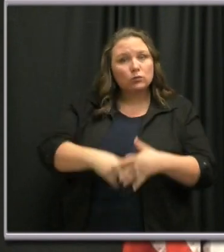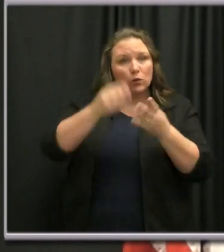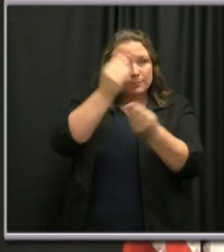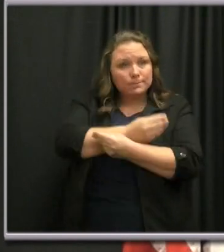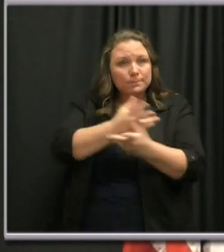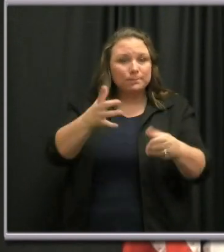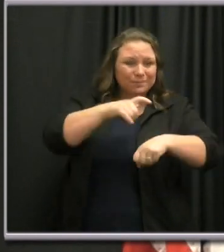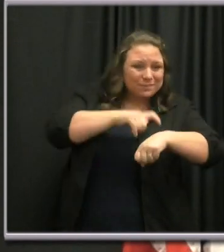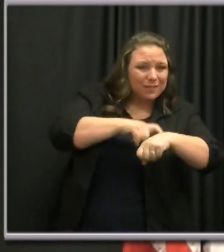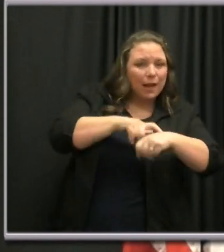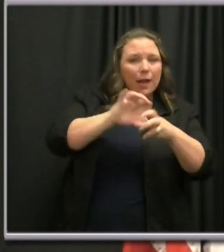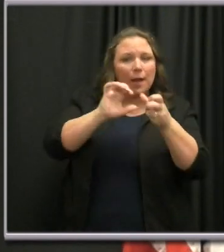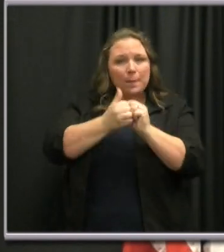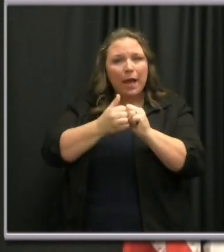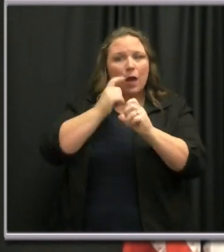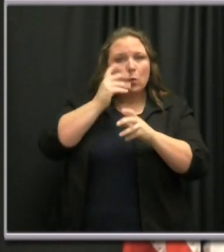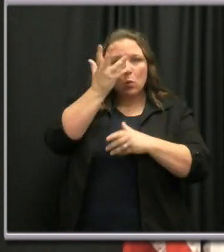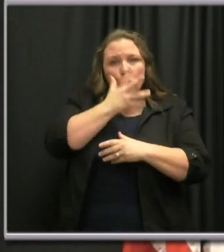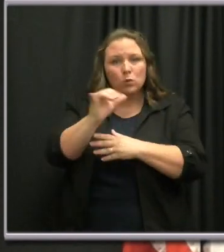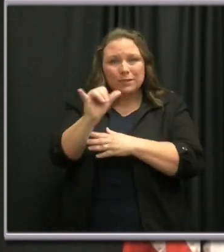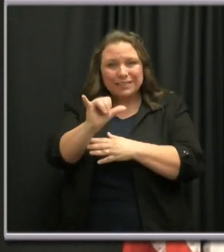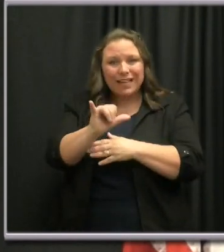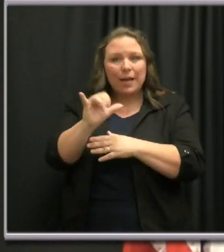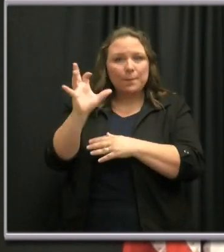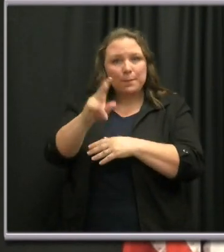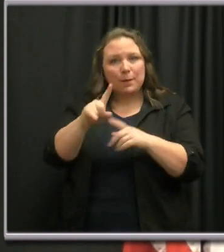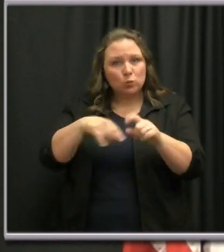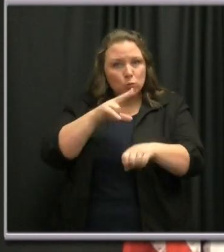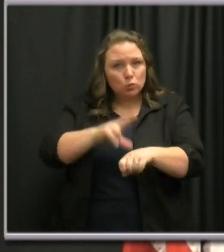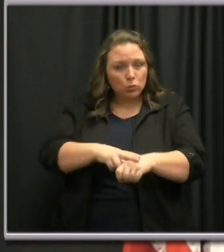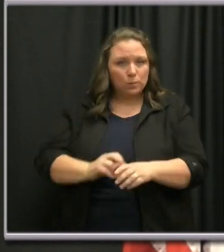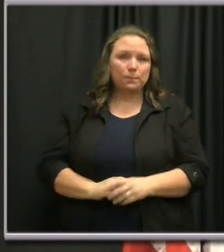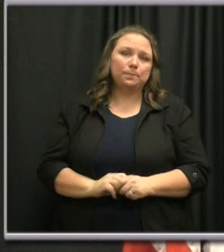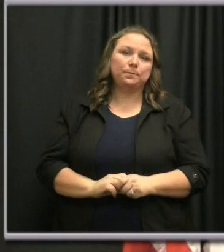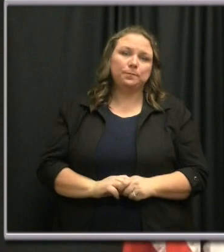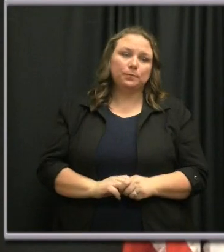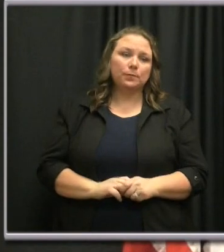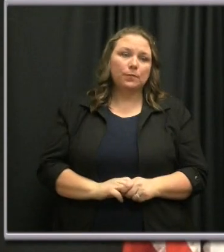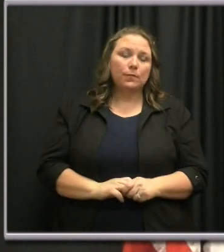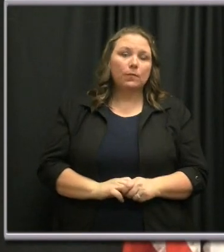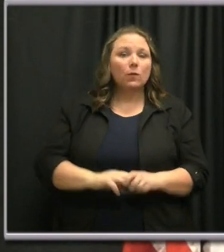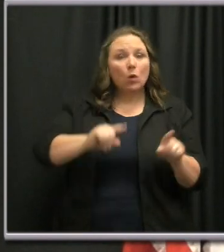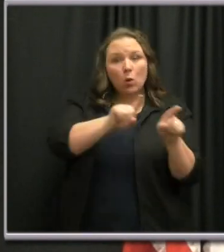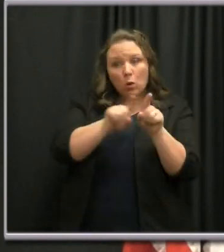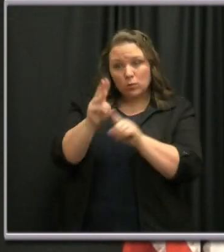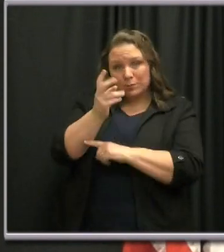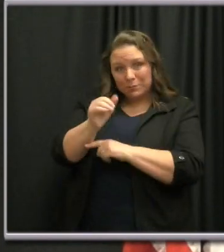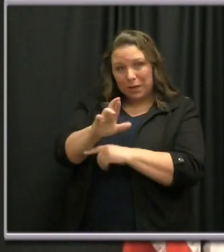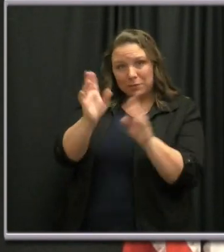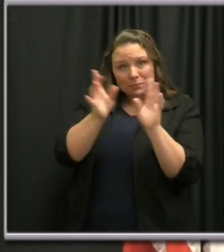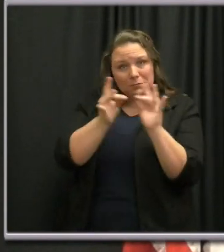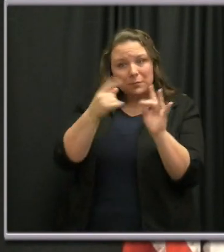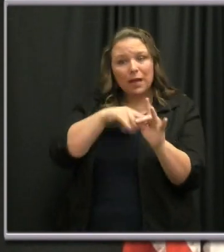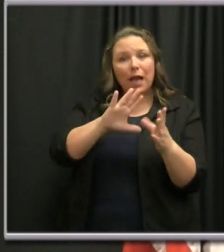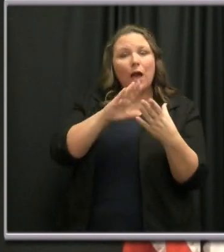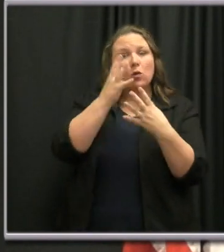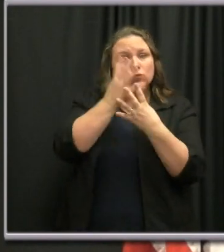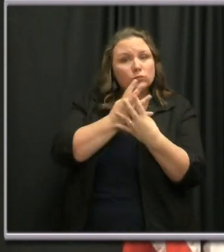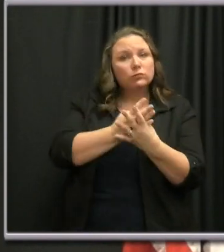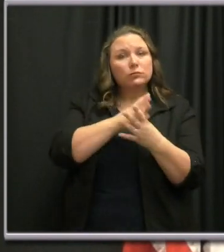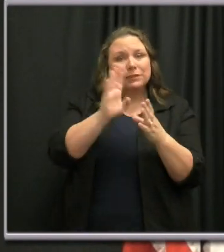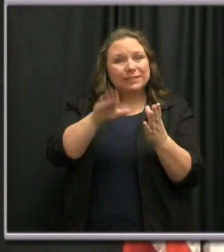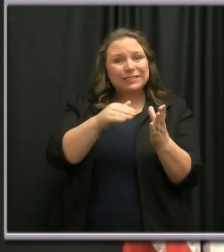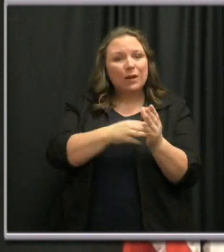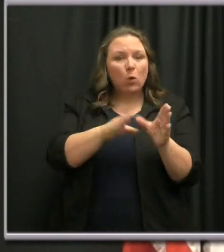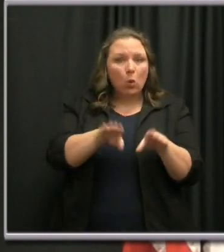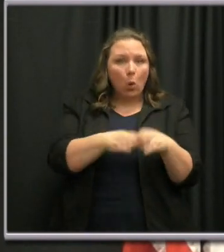the timing and how we will get back to our new normal. Also, as the mayor mentioned, this morning our community assessment centers will be